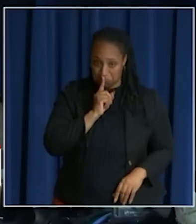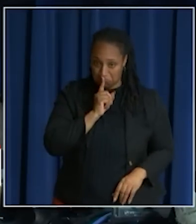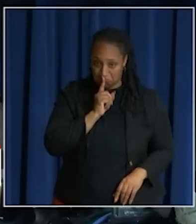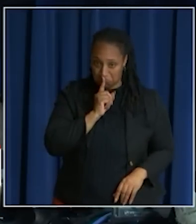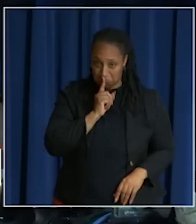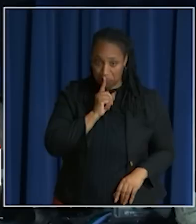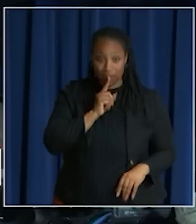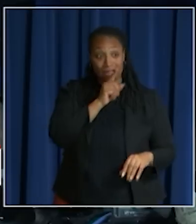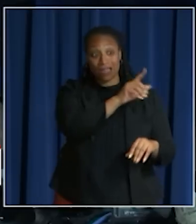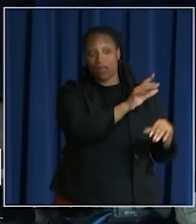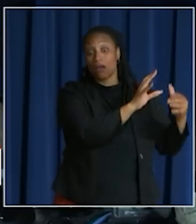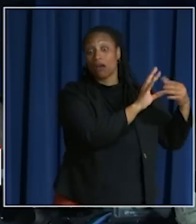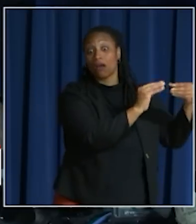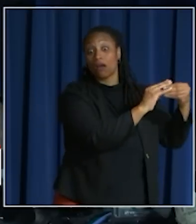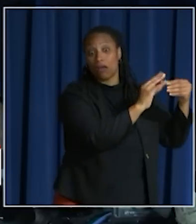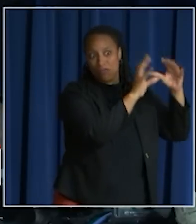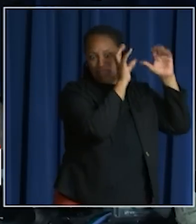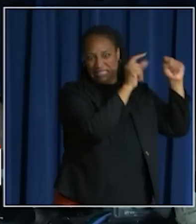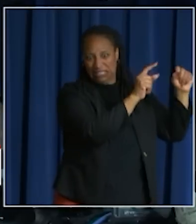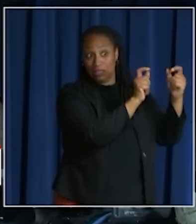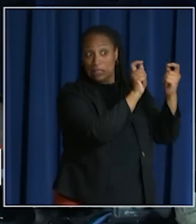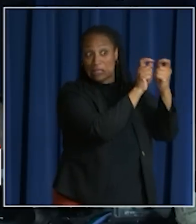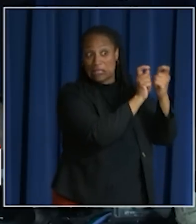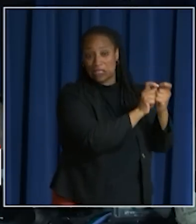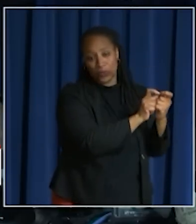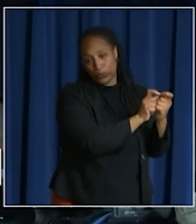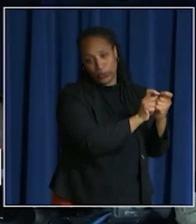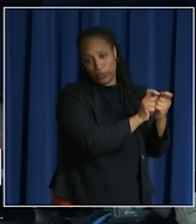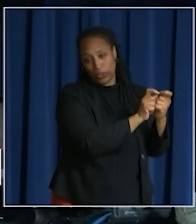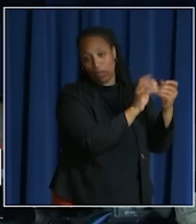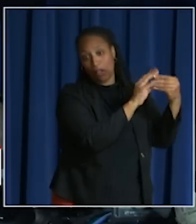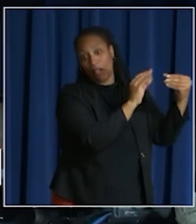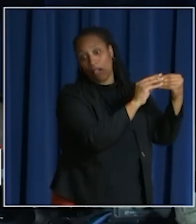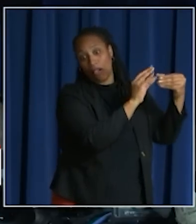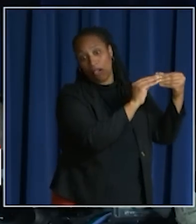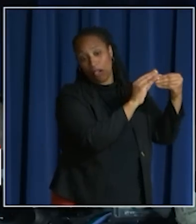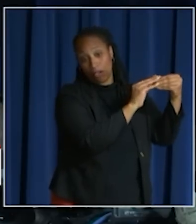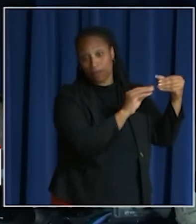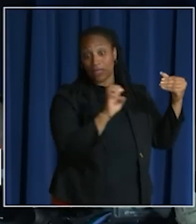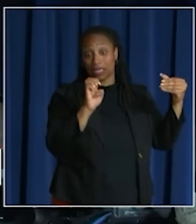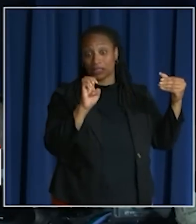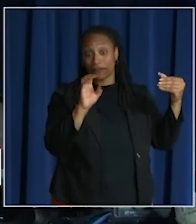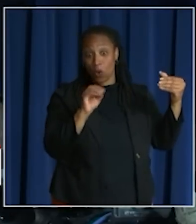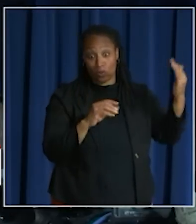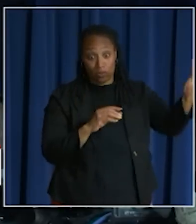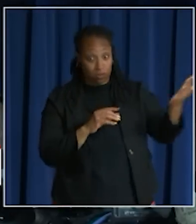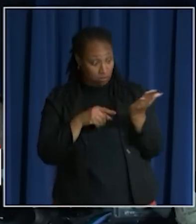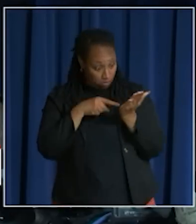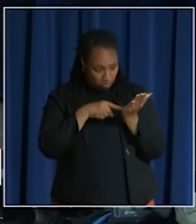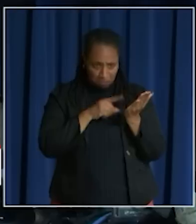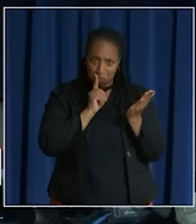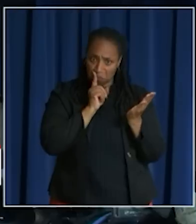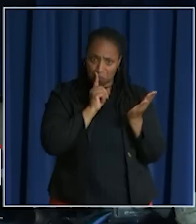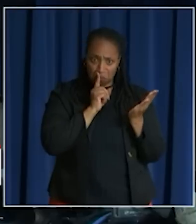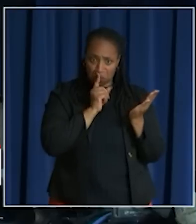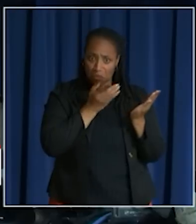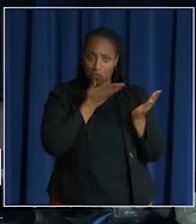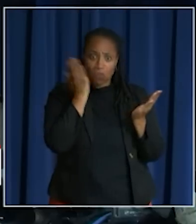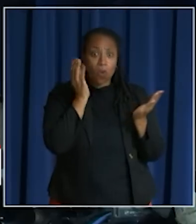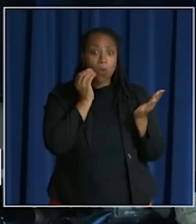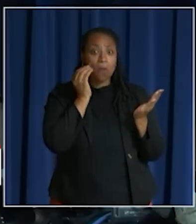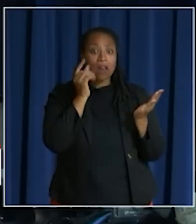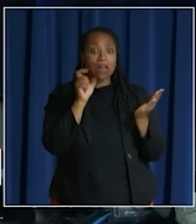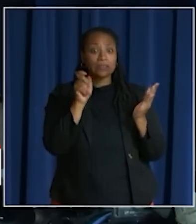wasn't referenced in the executive order that came down, so we're going to work. And I believe he